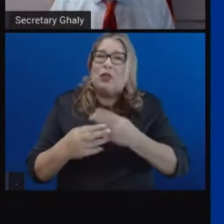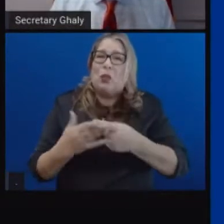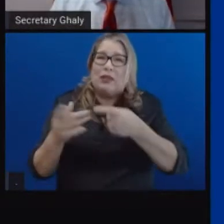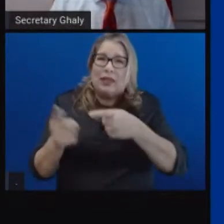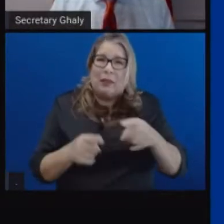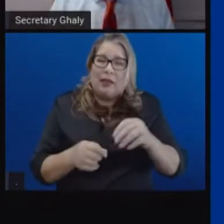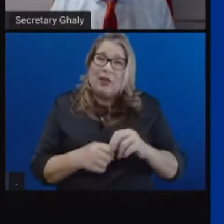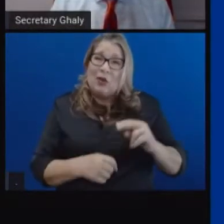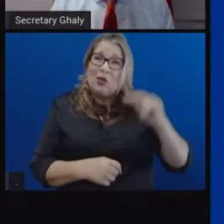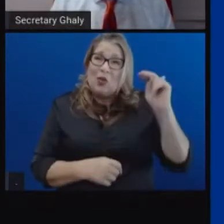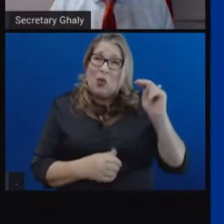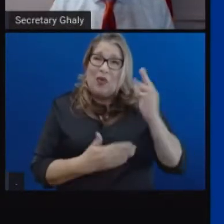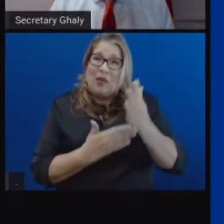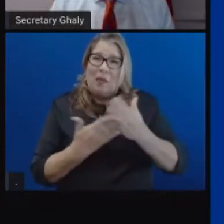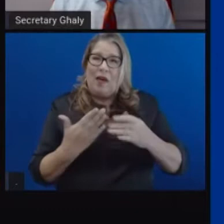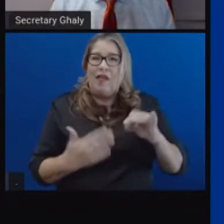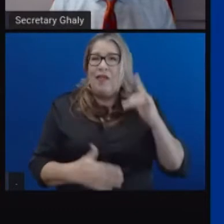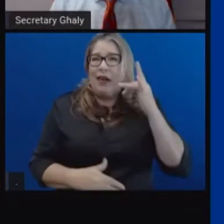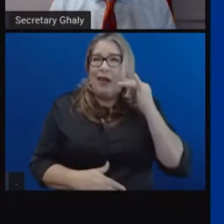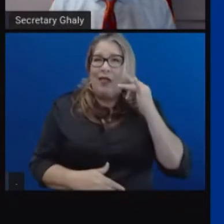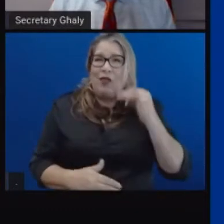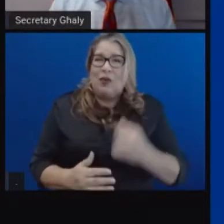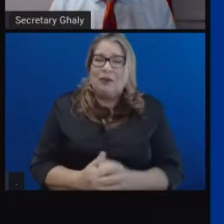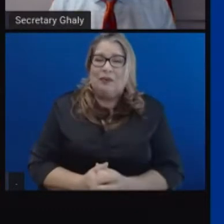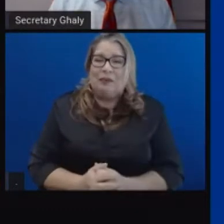in between. Next slide.